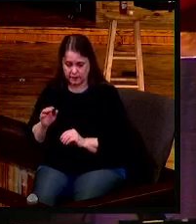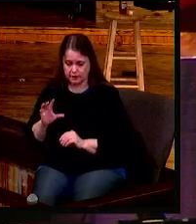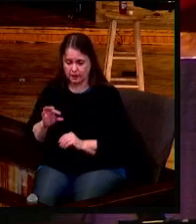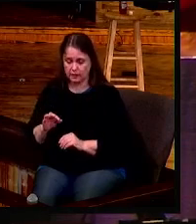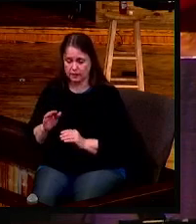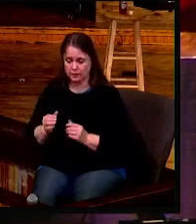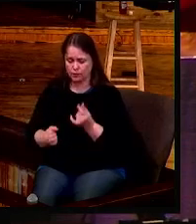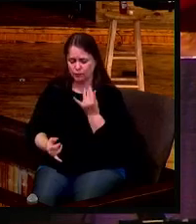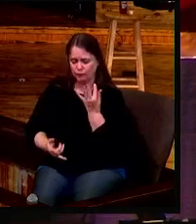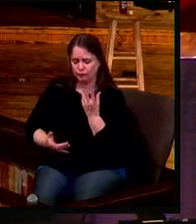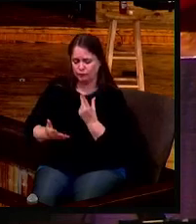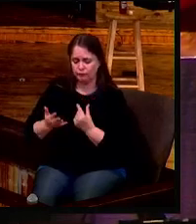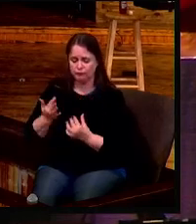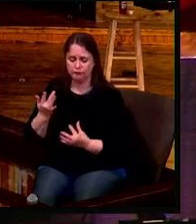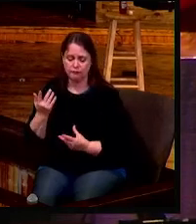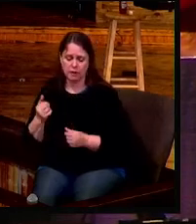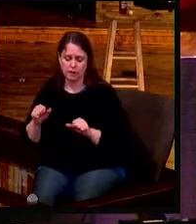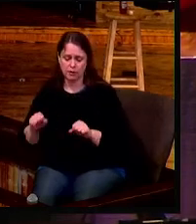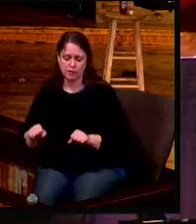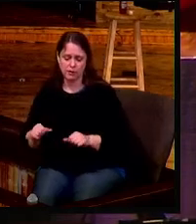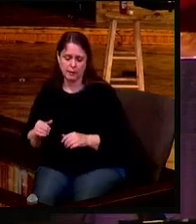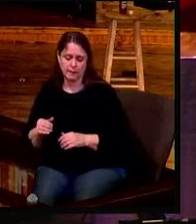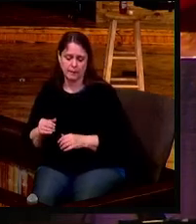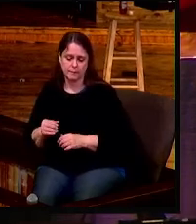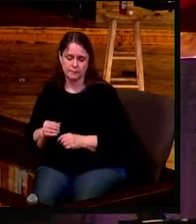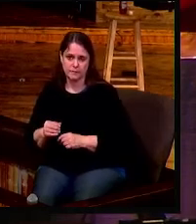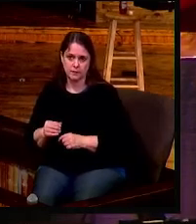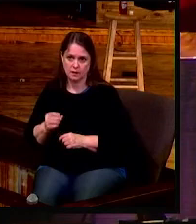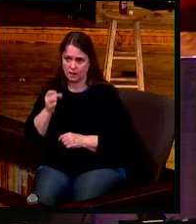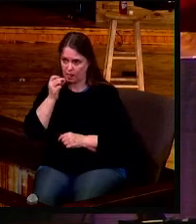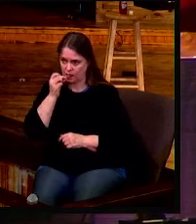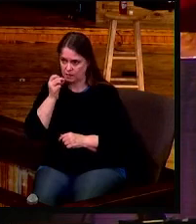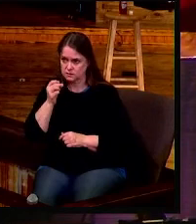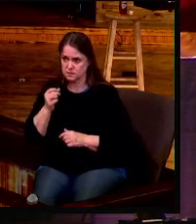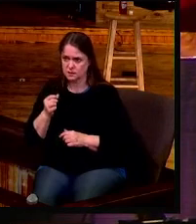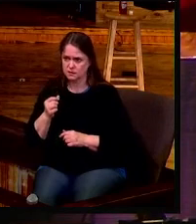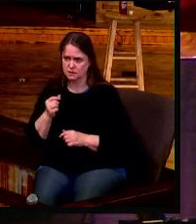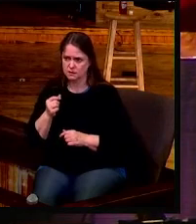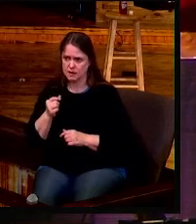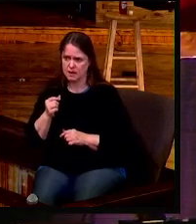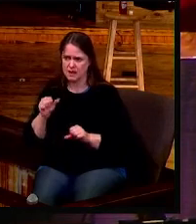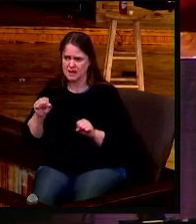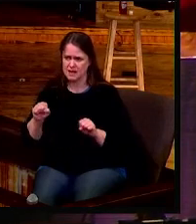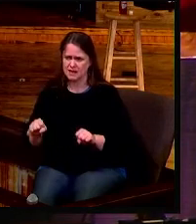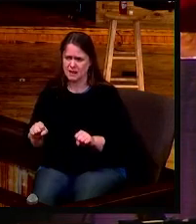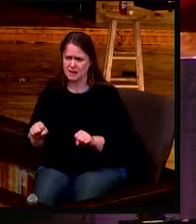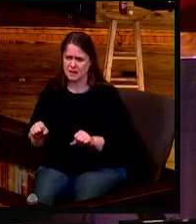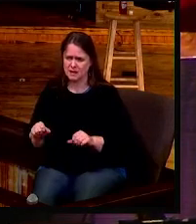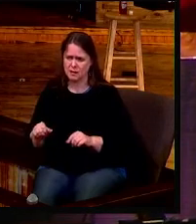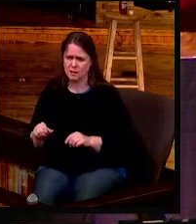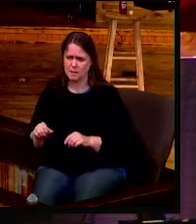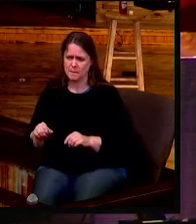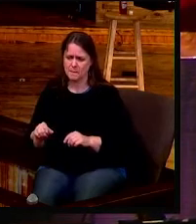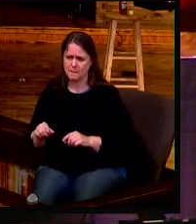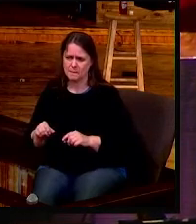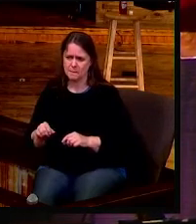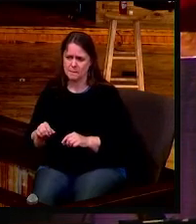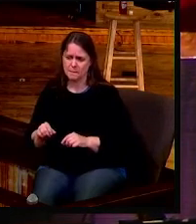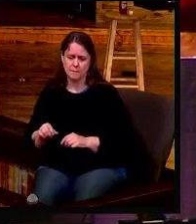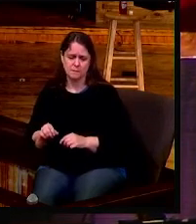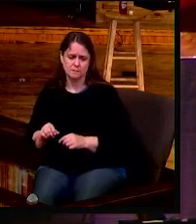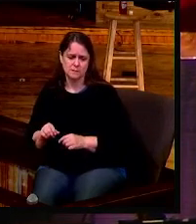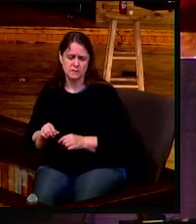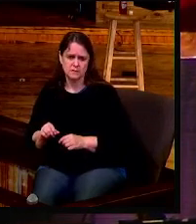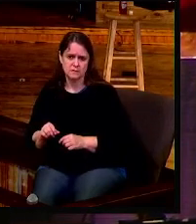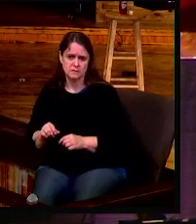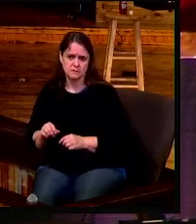is a fire, a world of iniquity. The tongue is so set among our members that it defiles the whole body. It sets on fire the